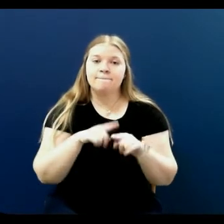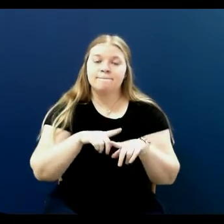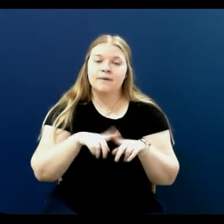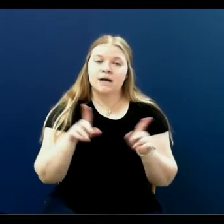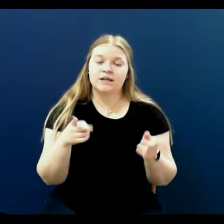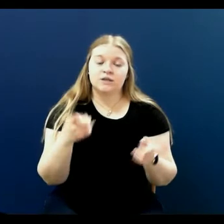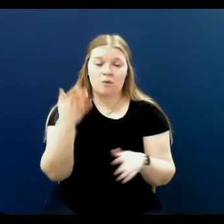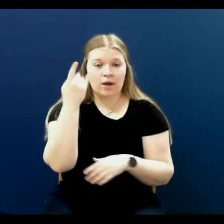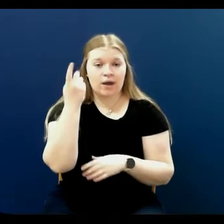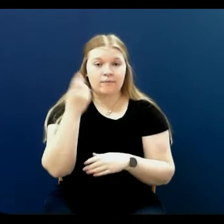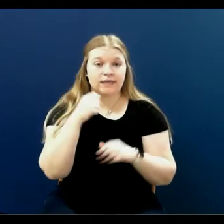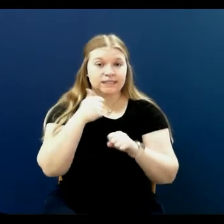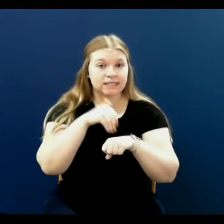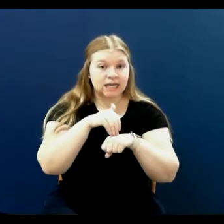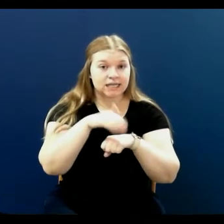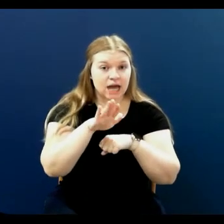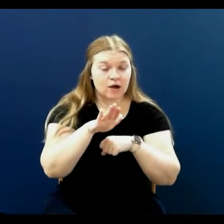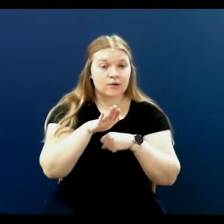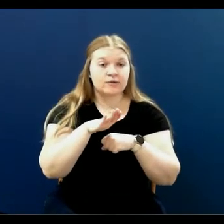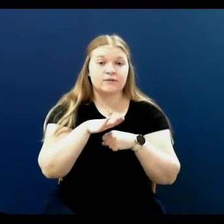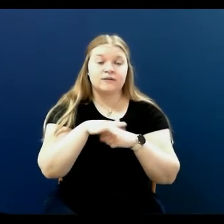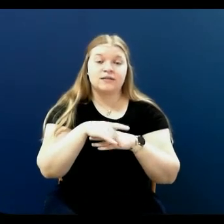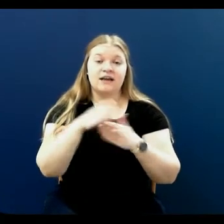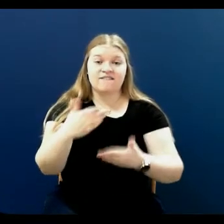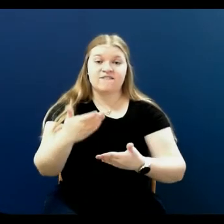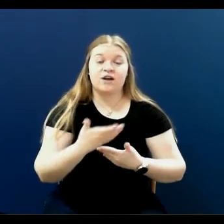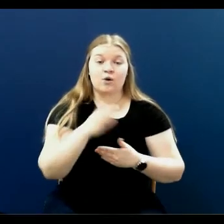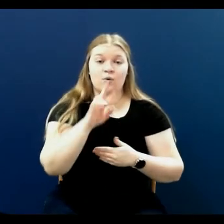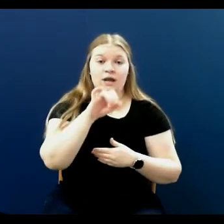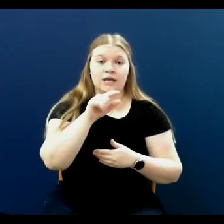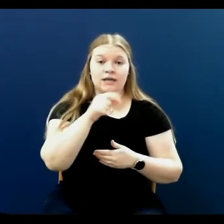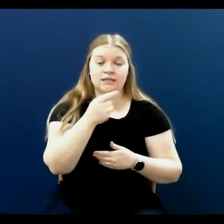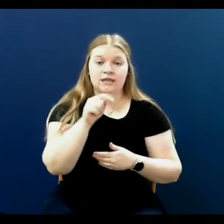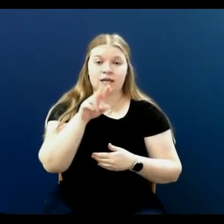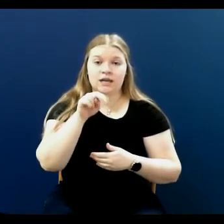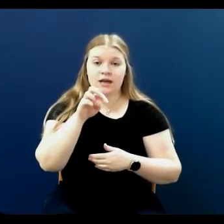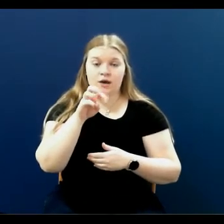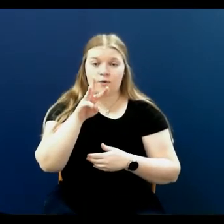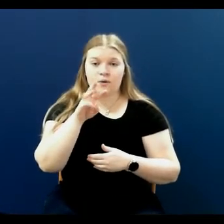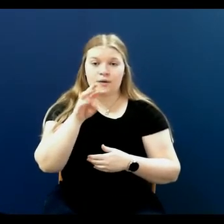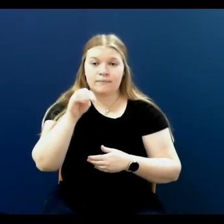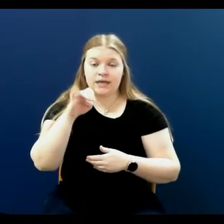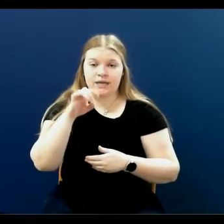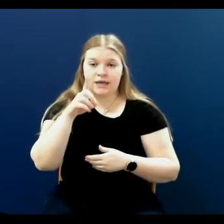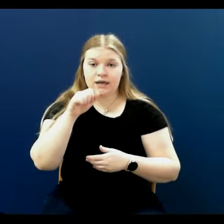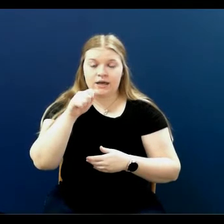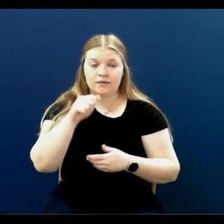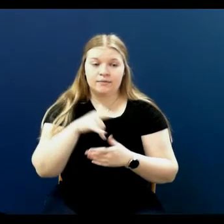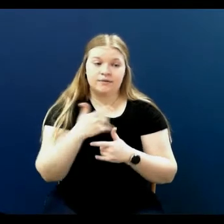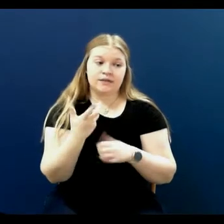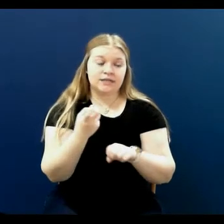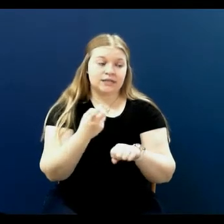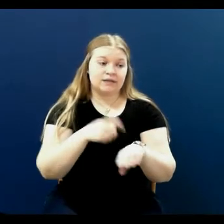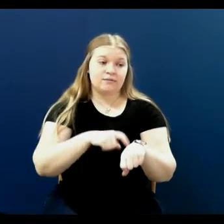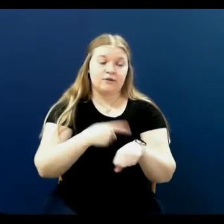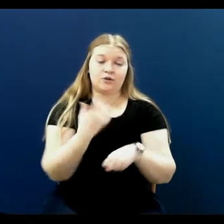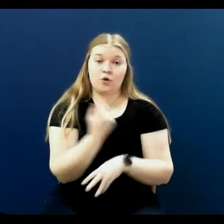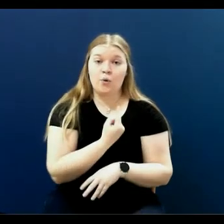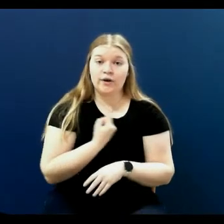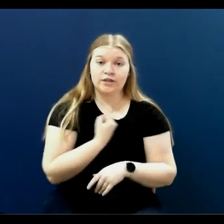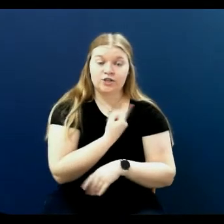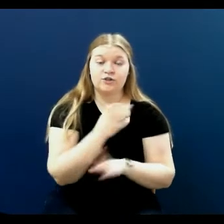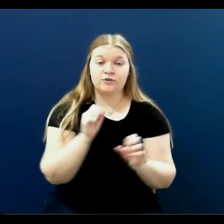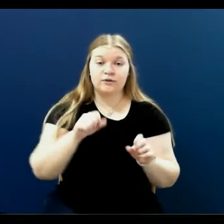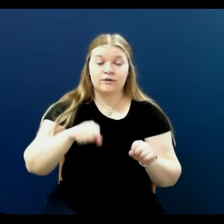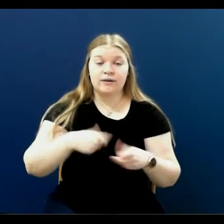we sent out to you the invitation for Right Now Media, that especially at this time when many of you are quarantined, that you could